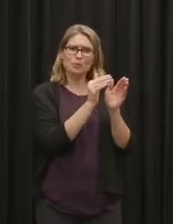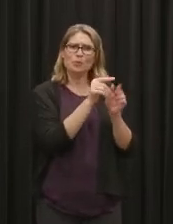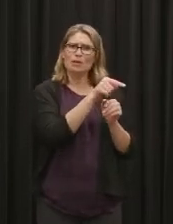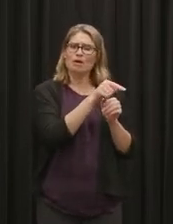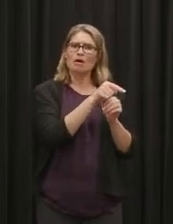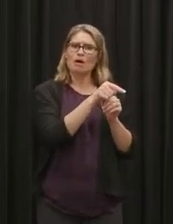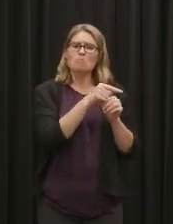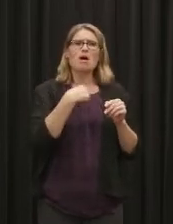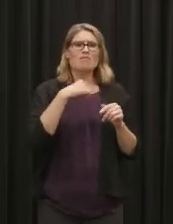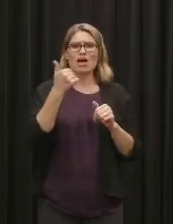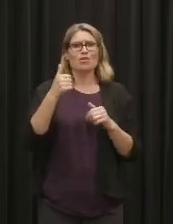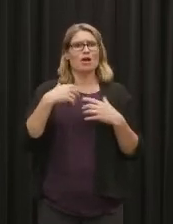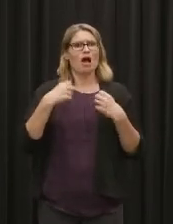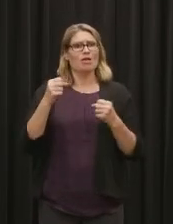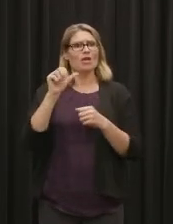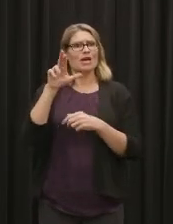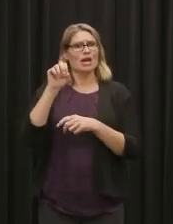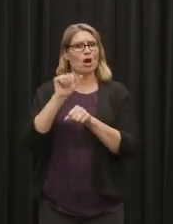other cities.